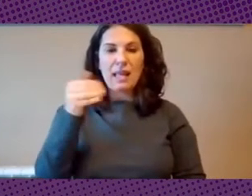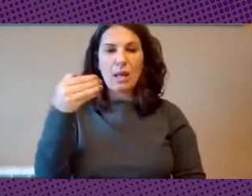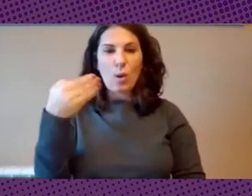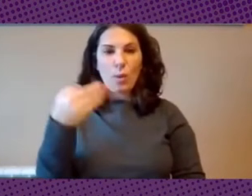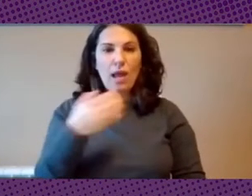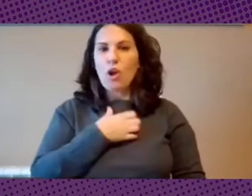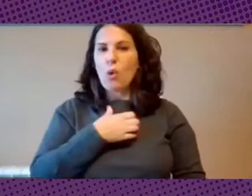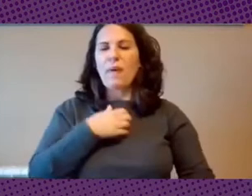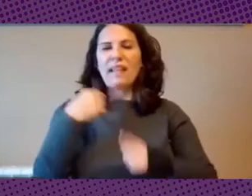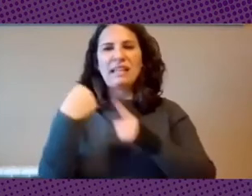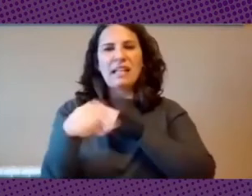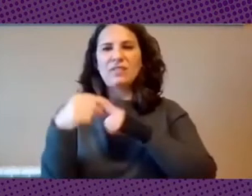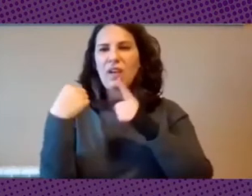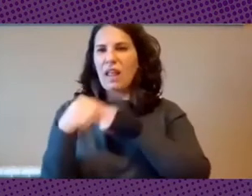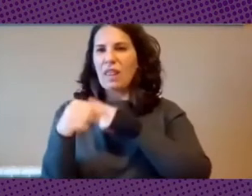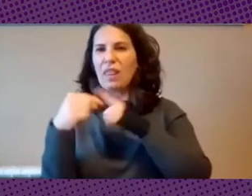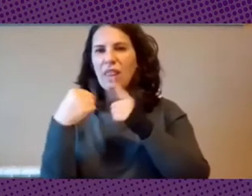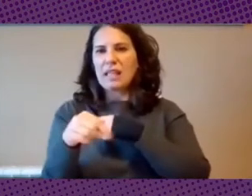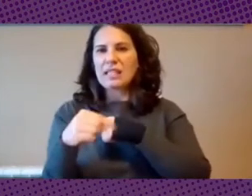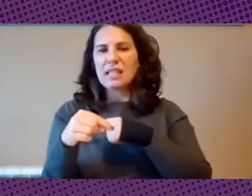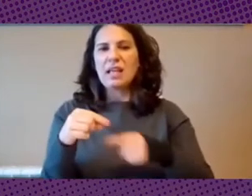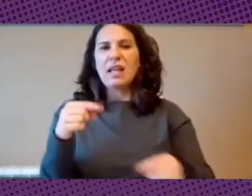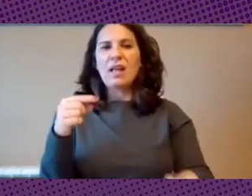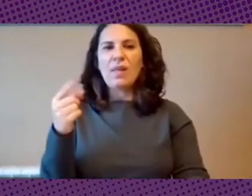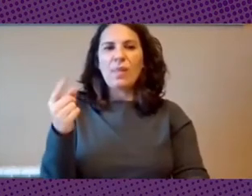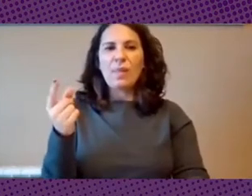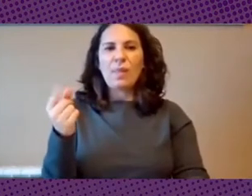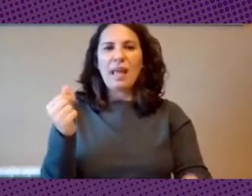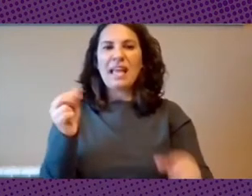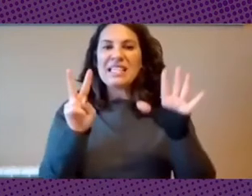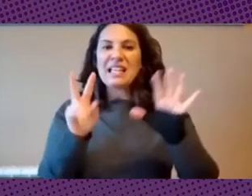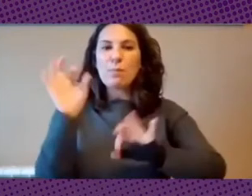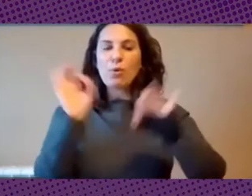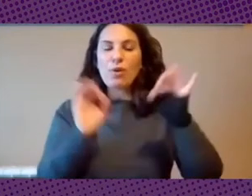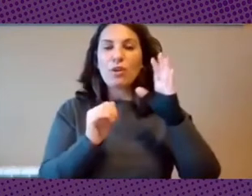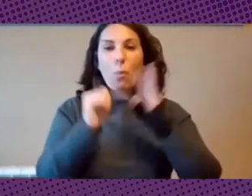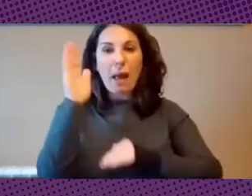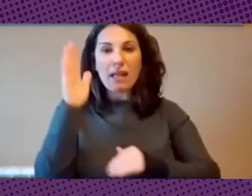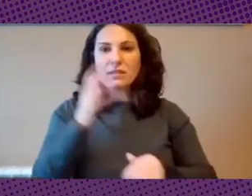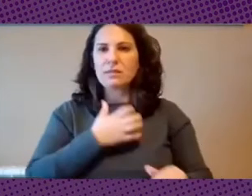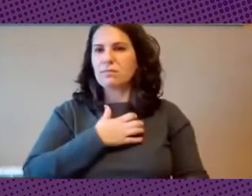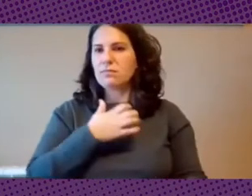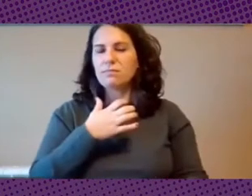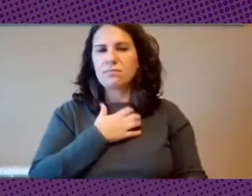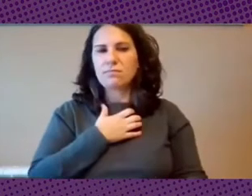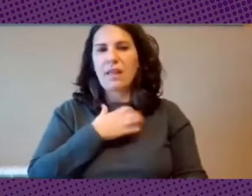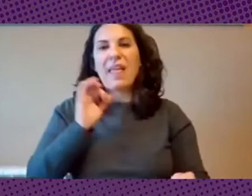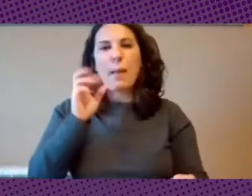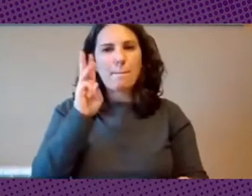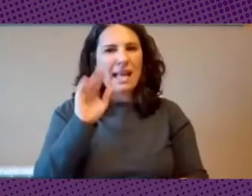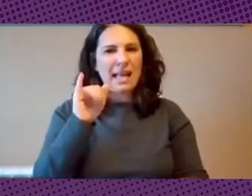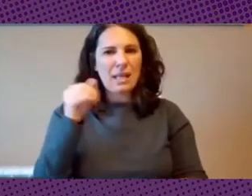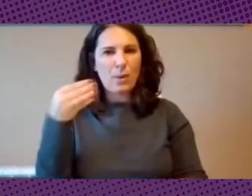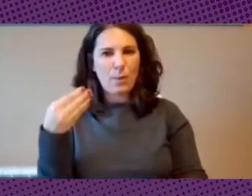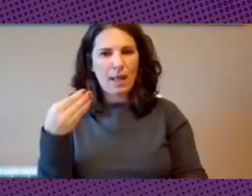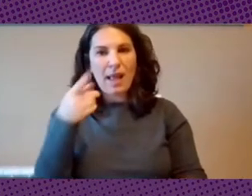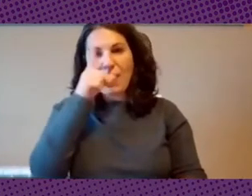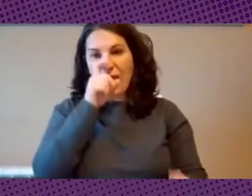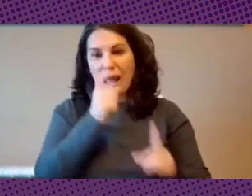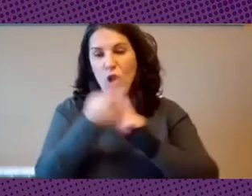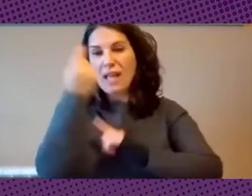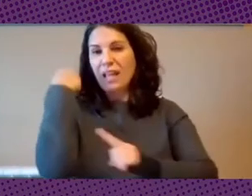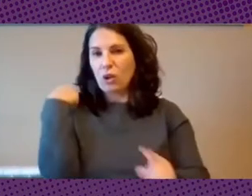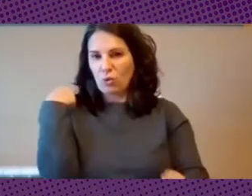from the year previous to the signing of the contract and